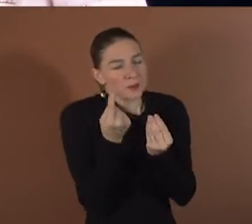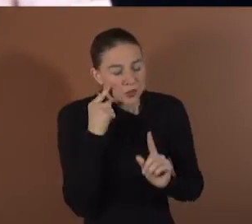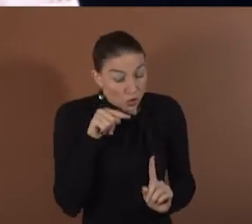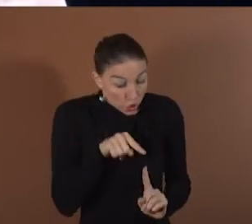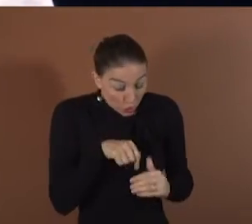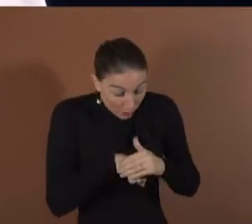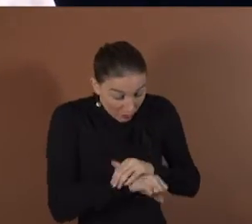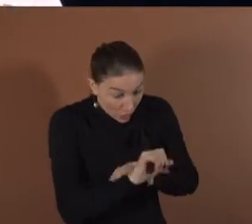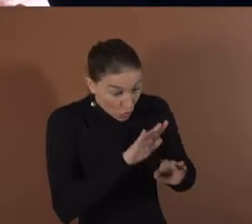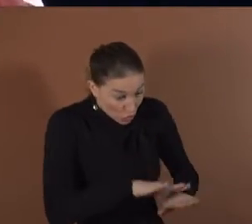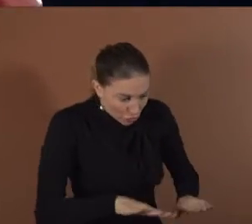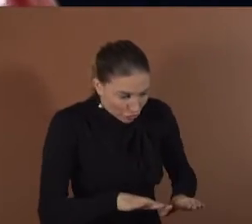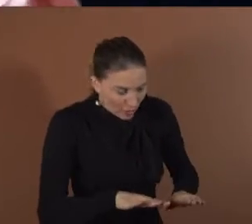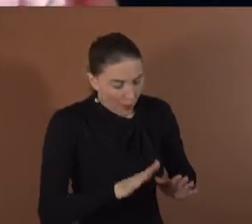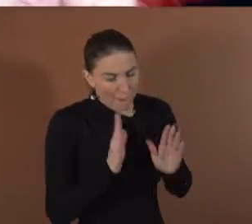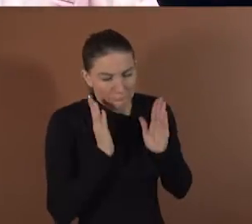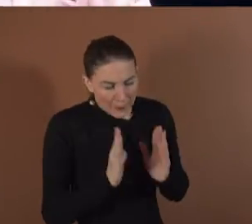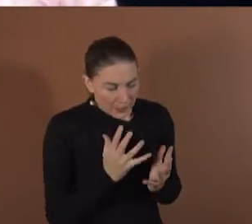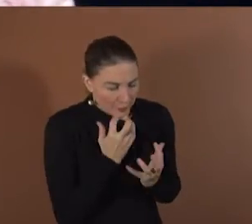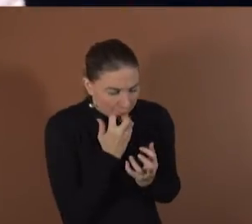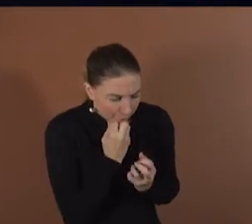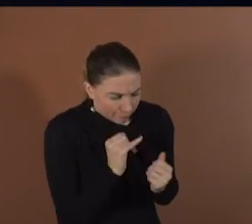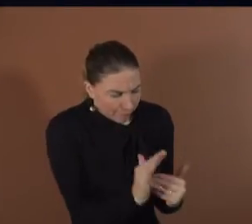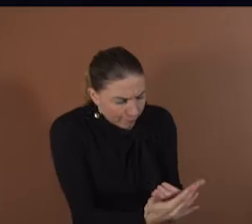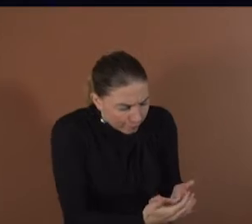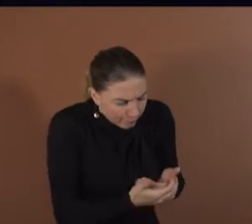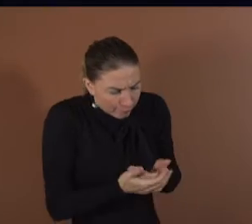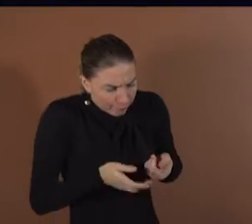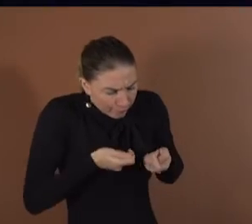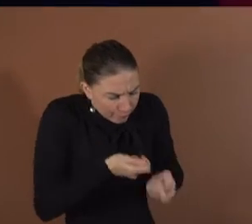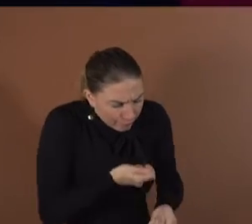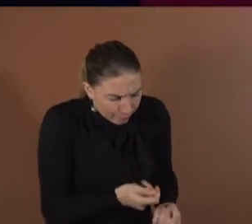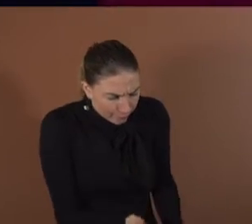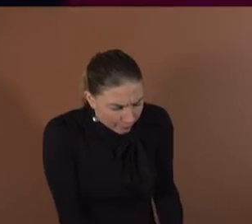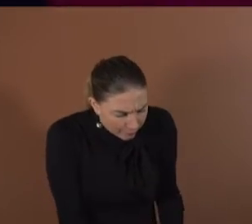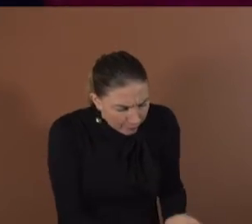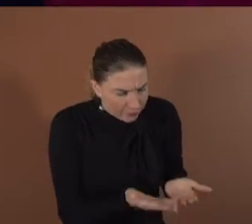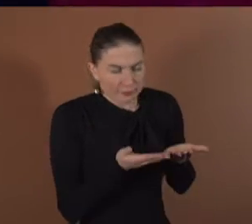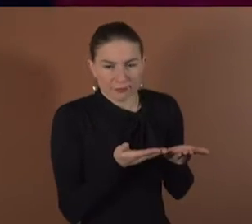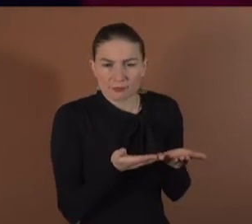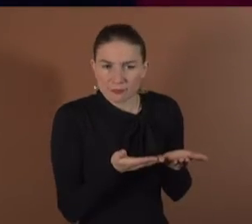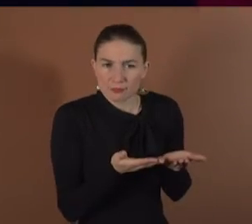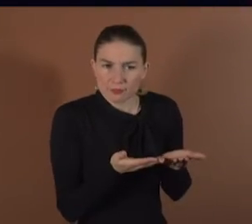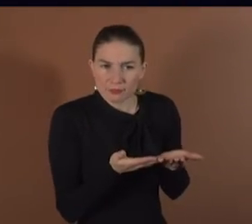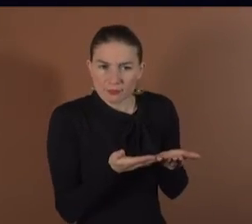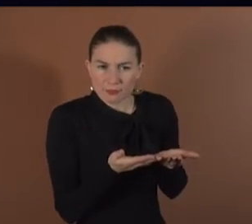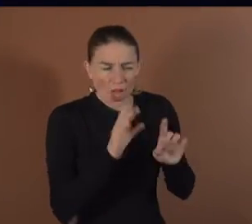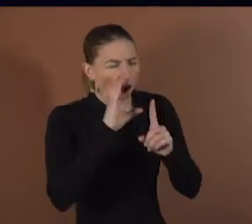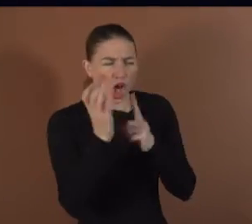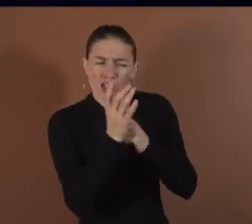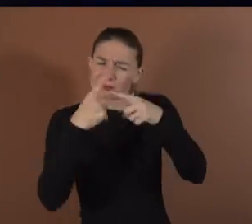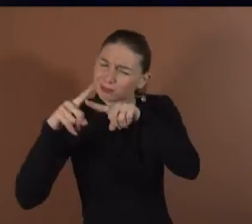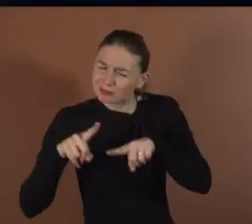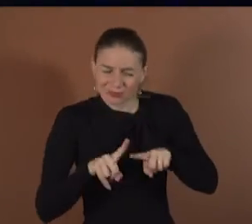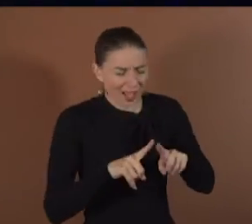where the writing now is on the wall, we have to, as the older generation, ask